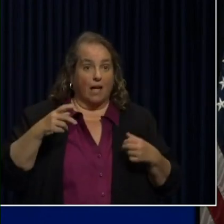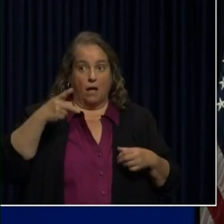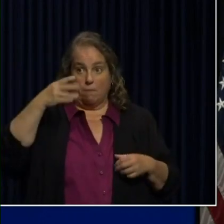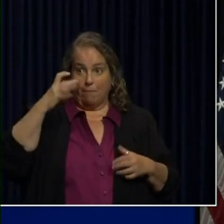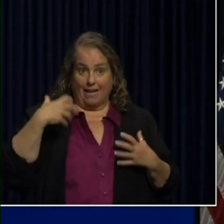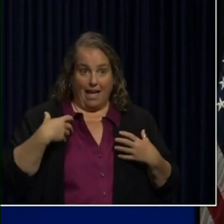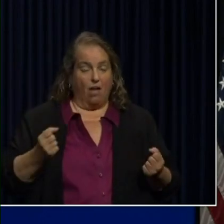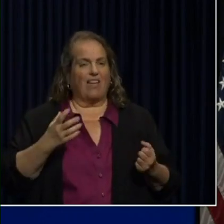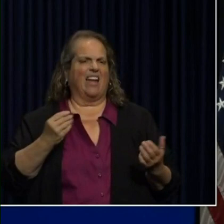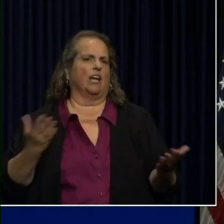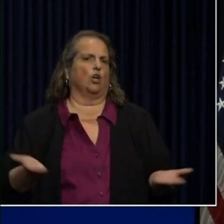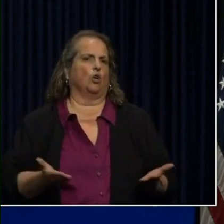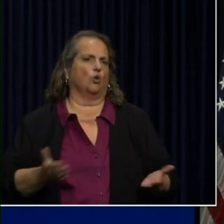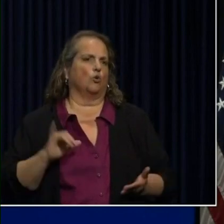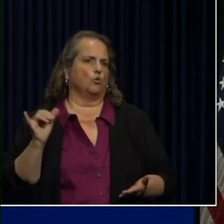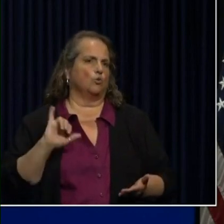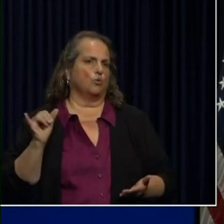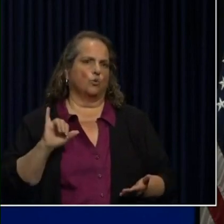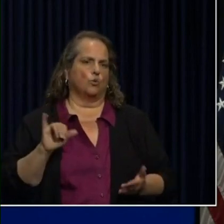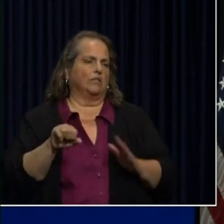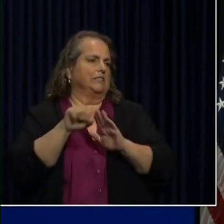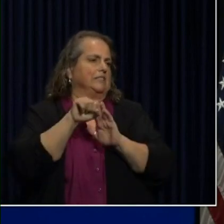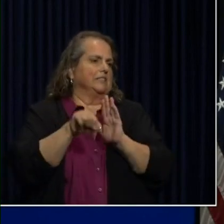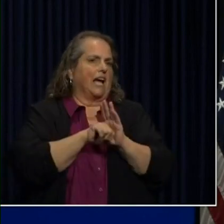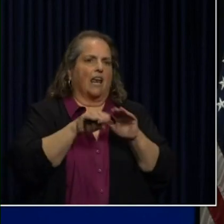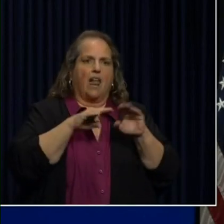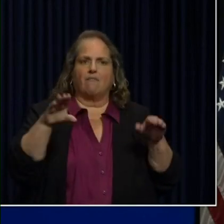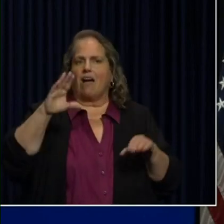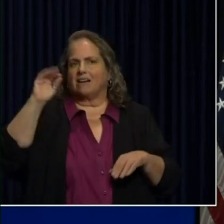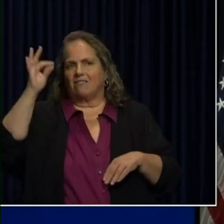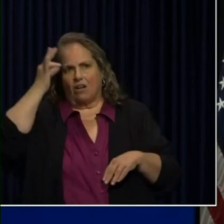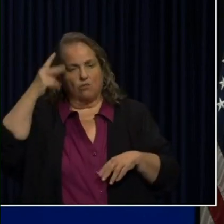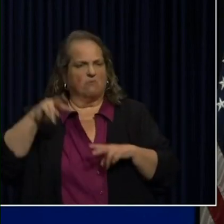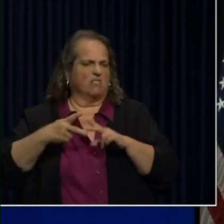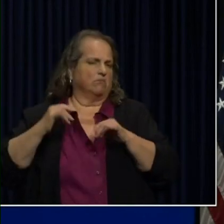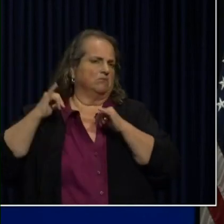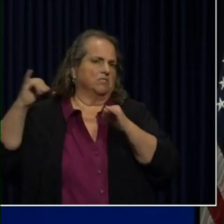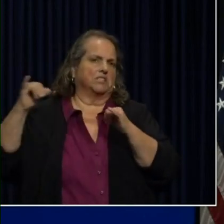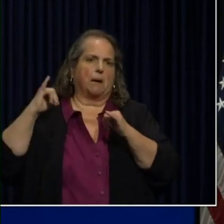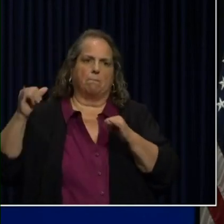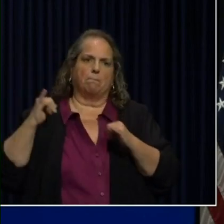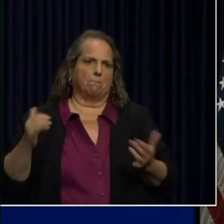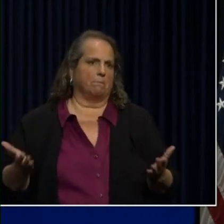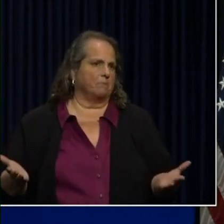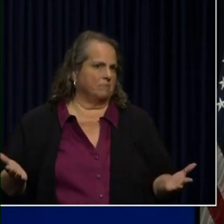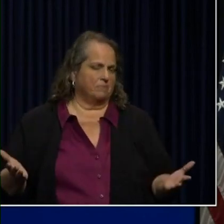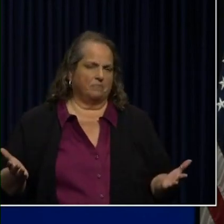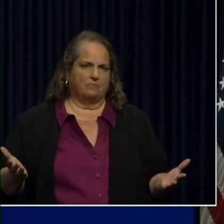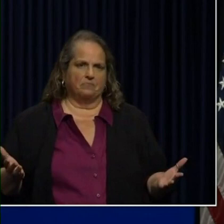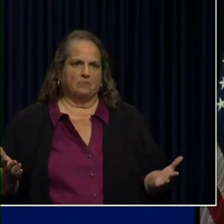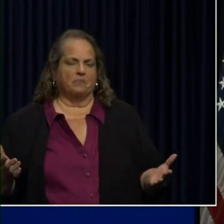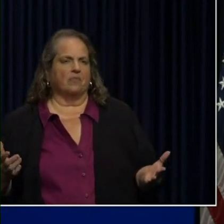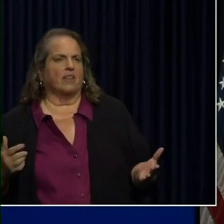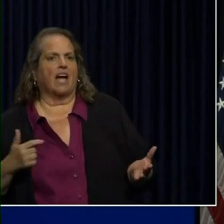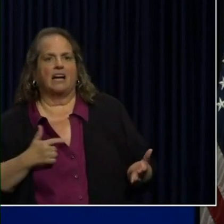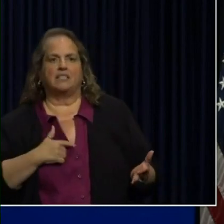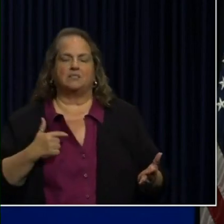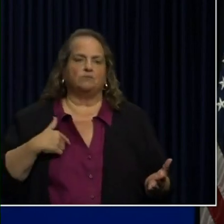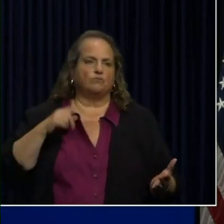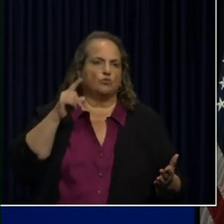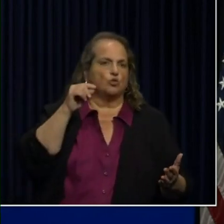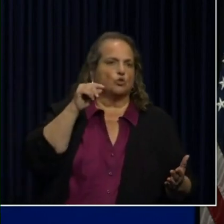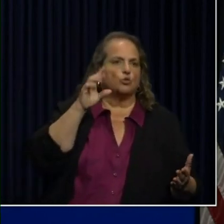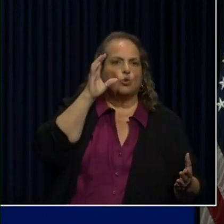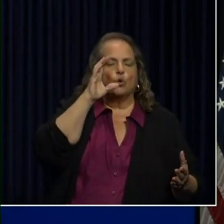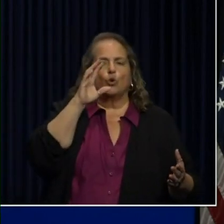driven by public health on the state level. That just means we're all on the same page. And I look beyond any